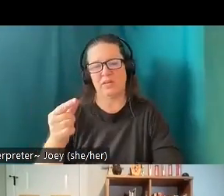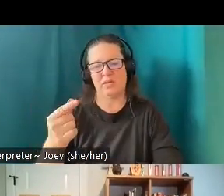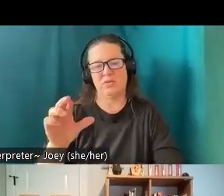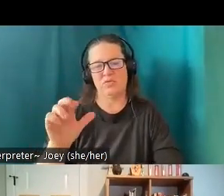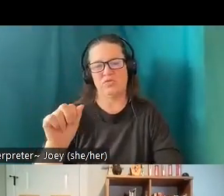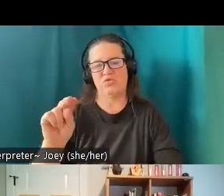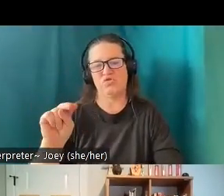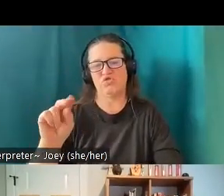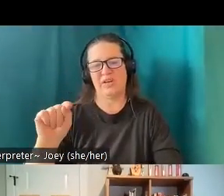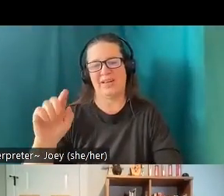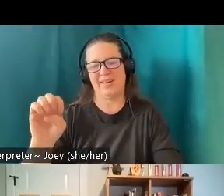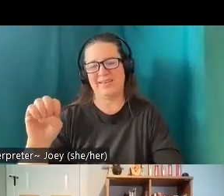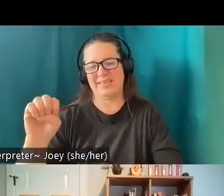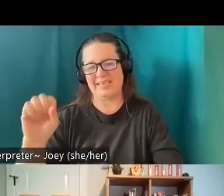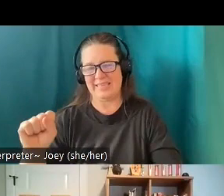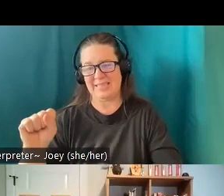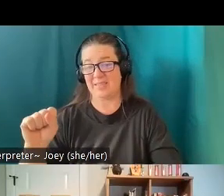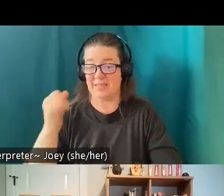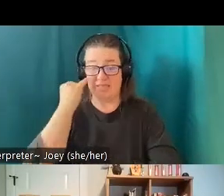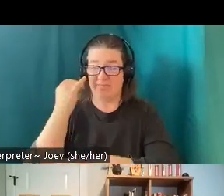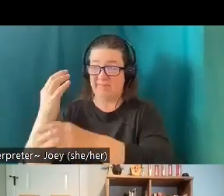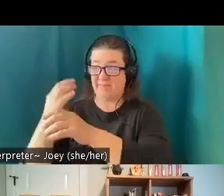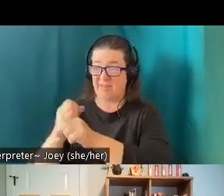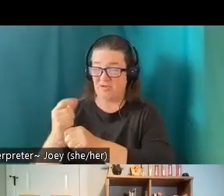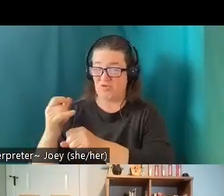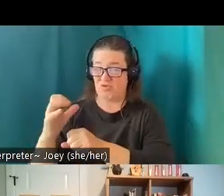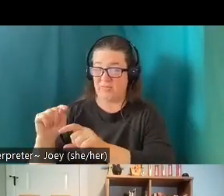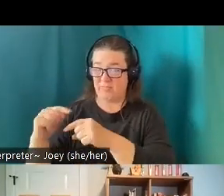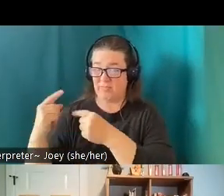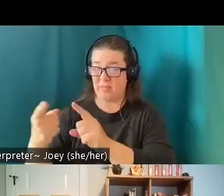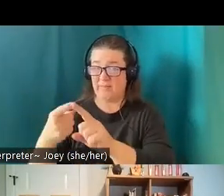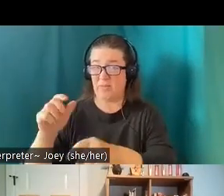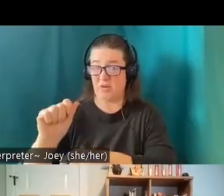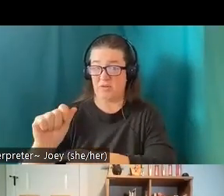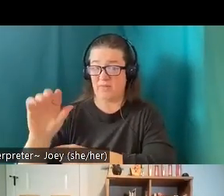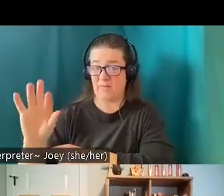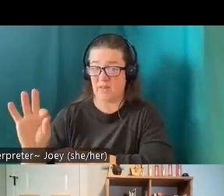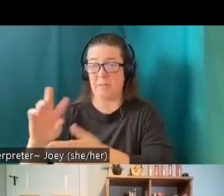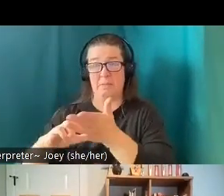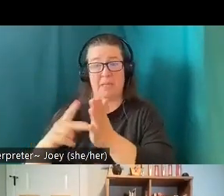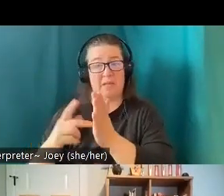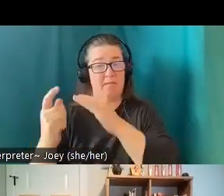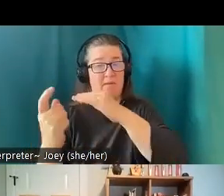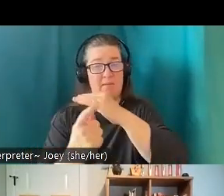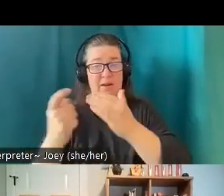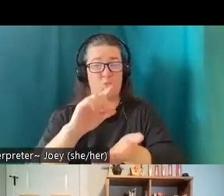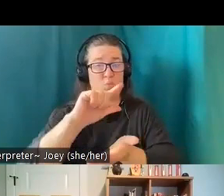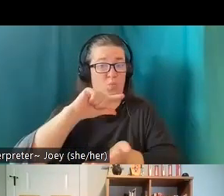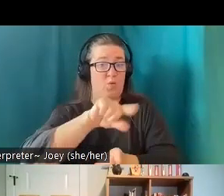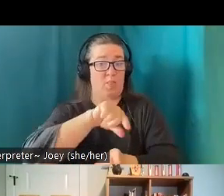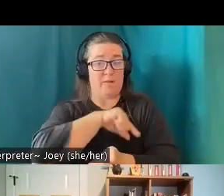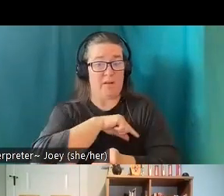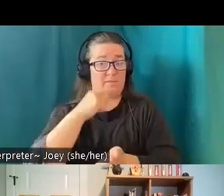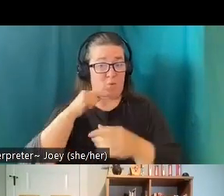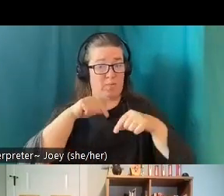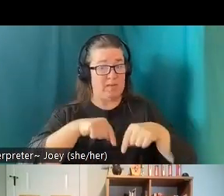they're not automatically considered eligible simply because they've received a grant from Arts Fund, nor are they automatically guaranteed a grant if